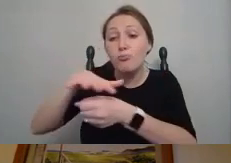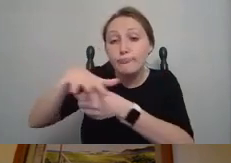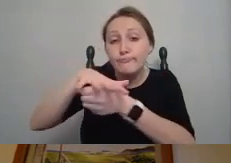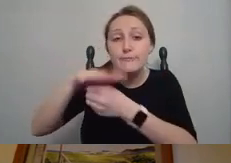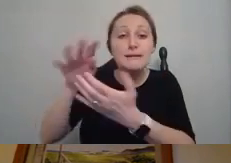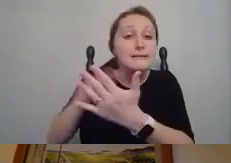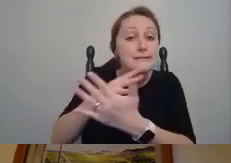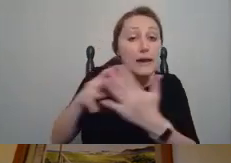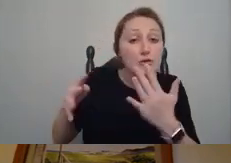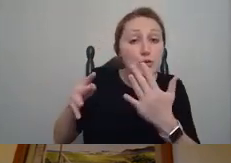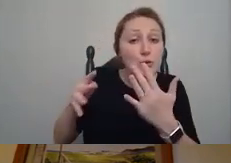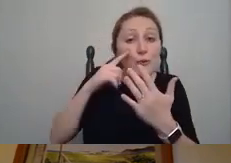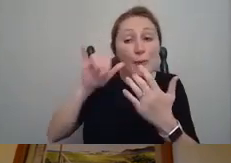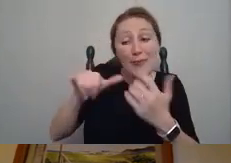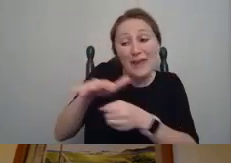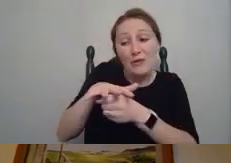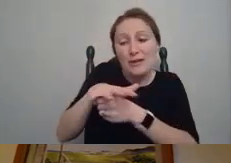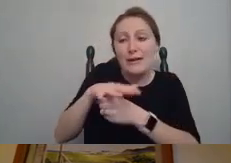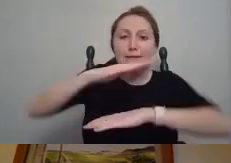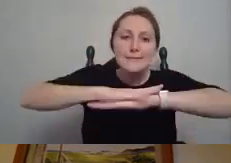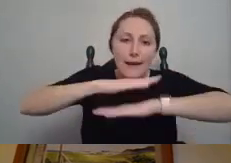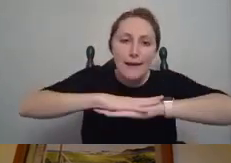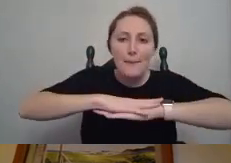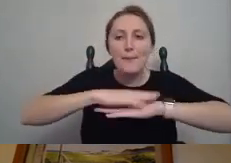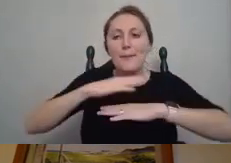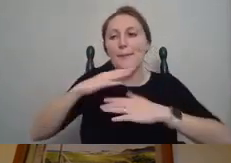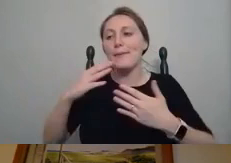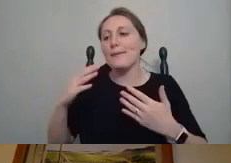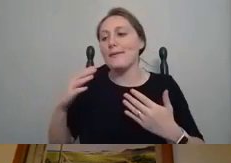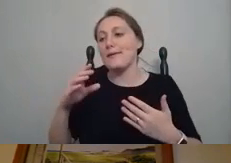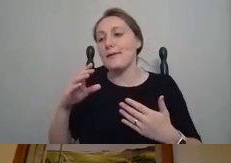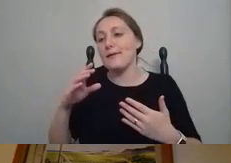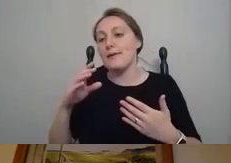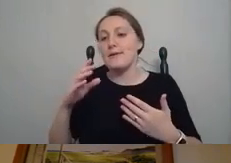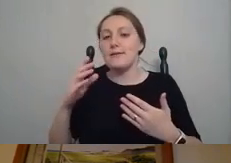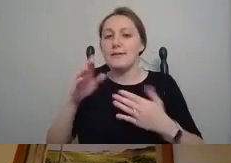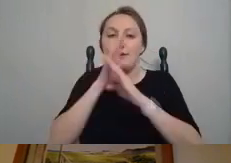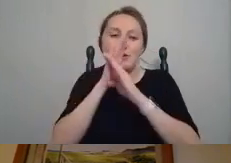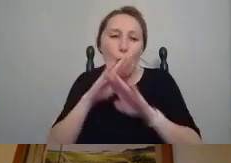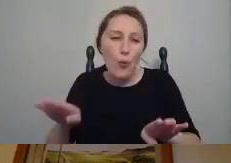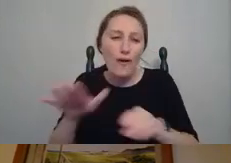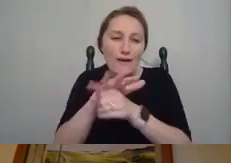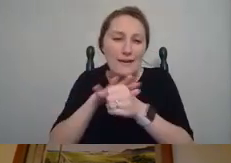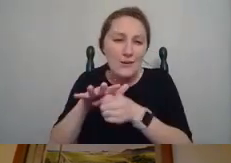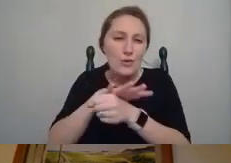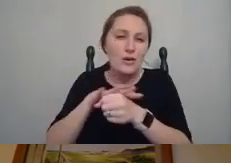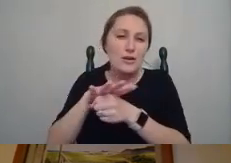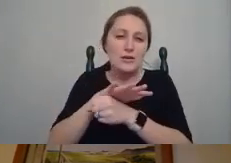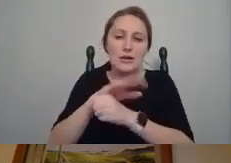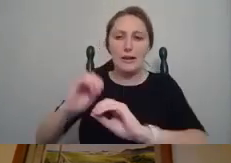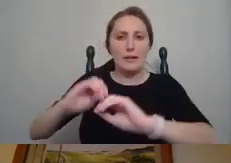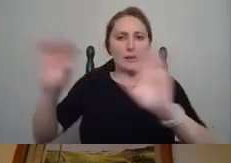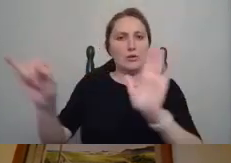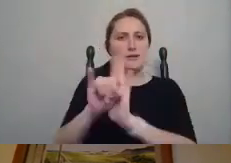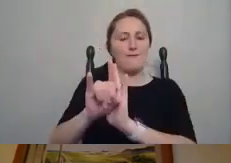whatever it is, it's best that can be quiet and clearly identified as the child's space for